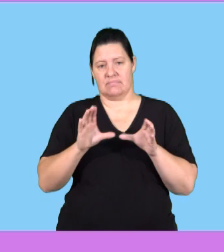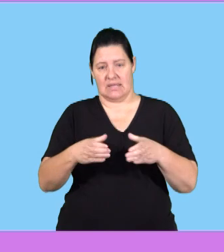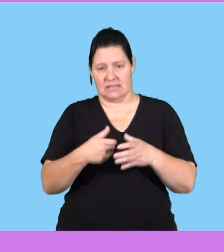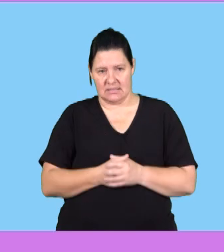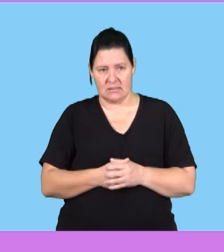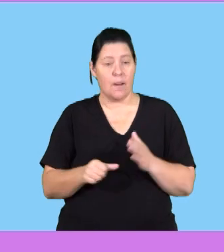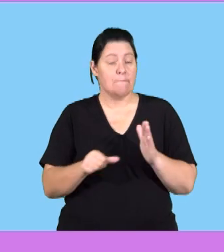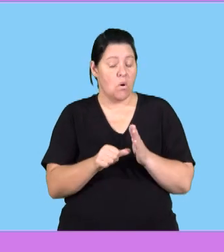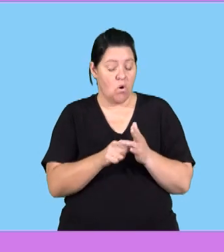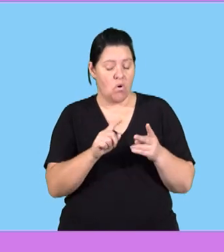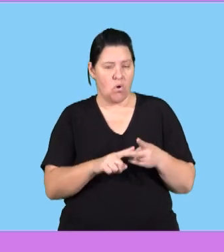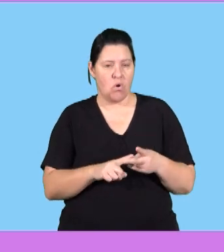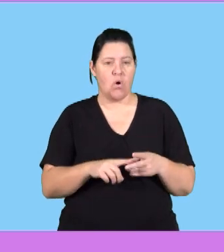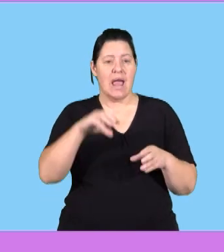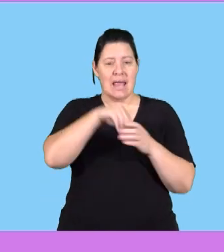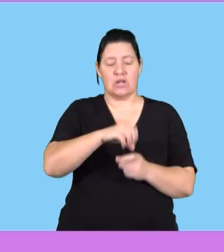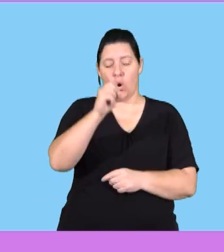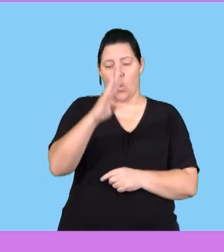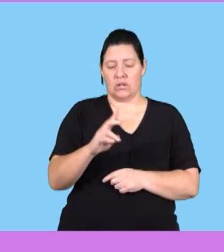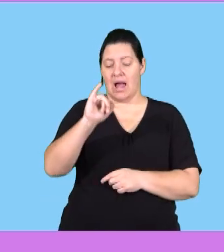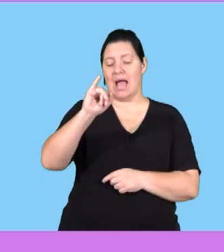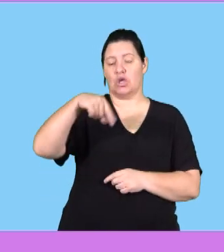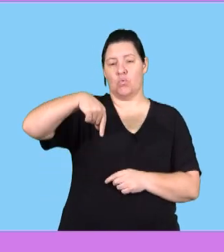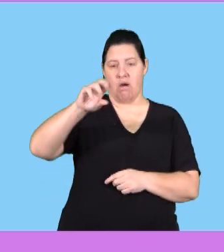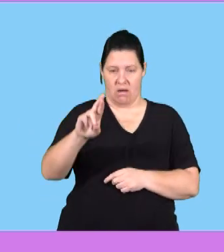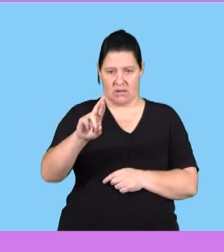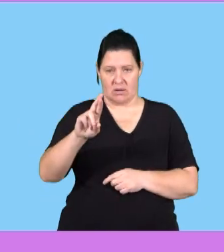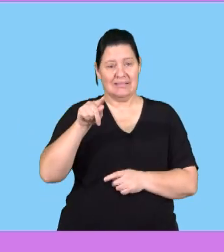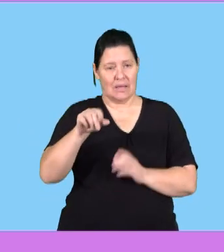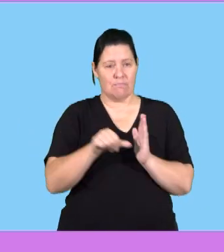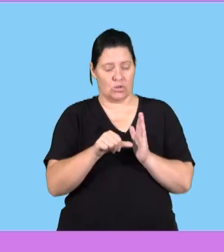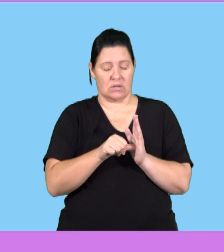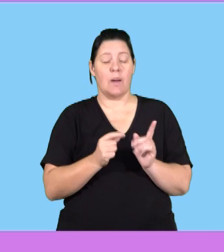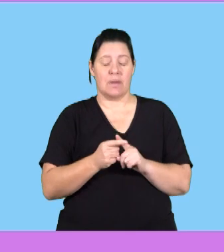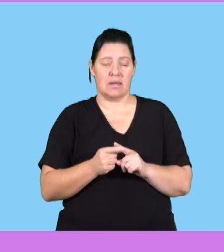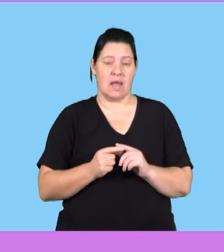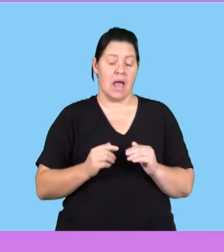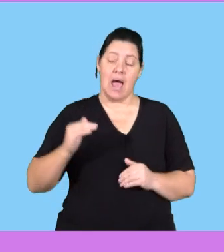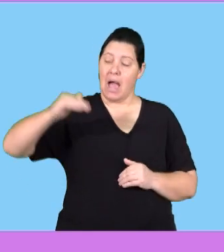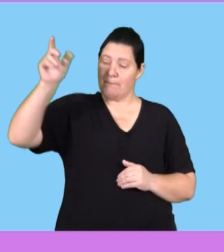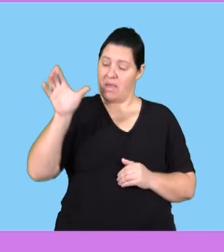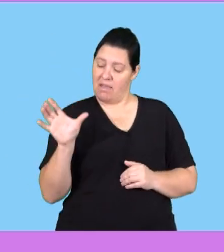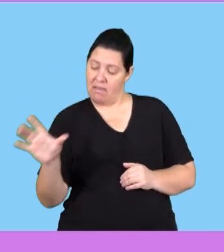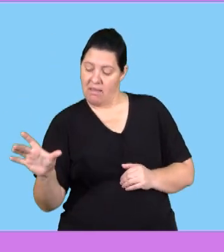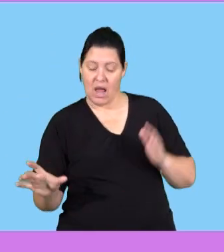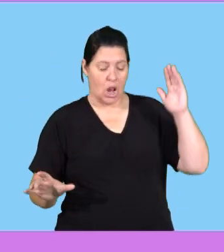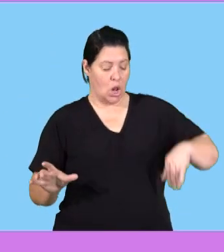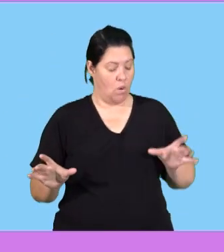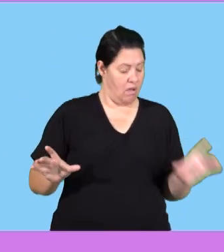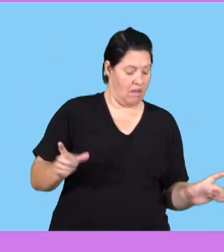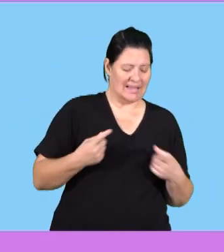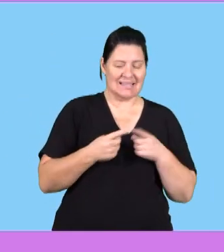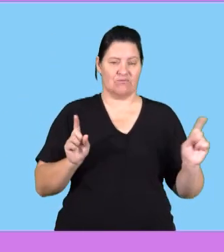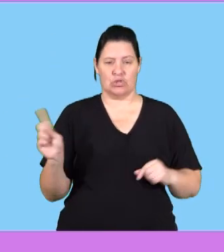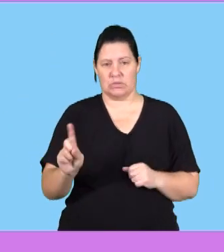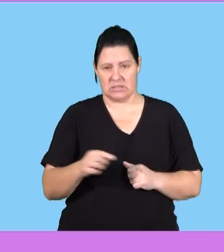okay? What else is important is the interquartile range, your IQR, and that's the difference between the upper quartile and your lower